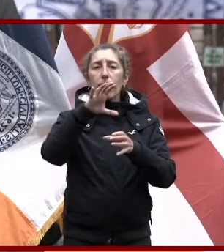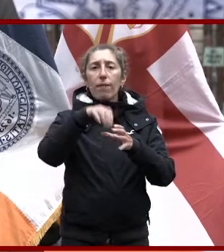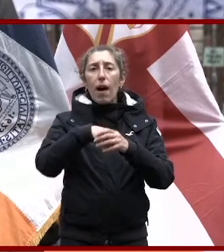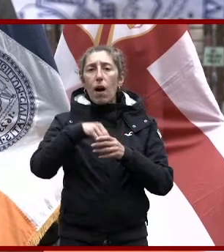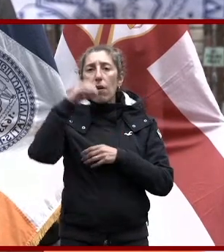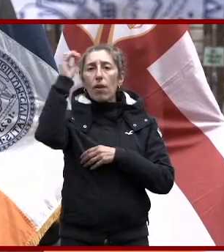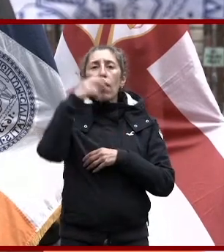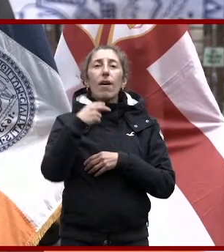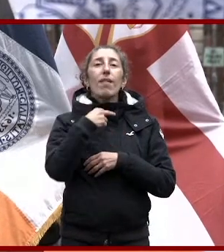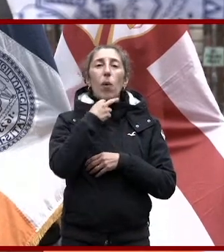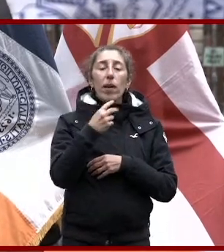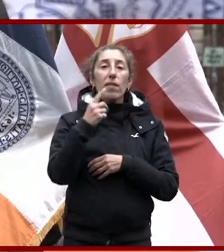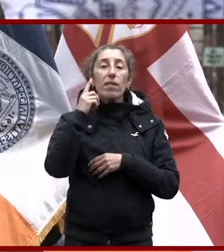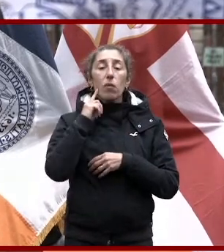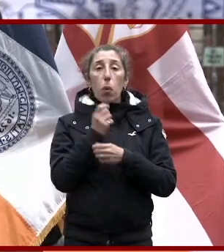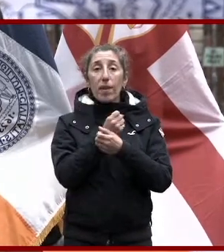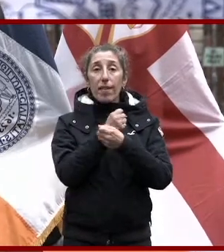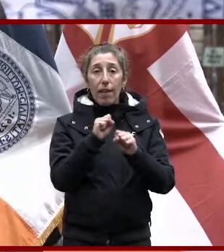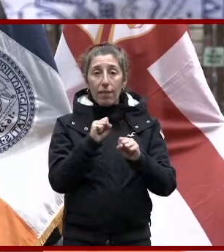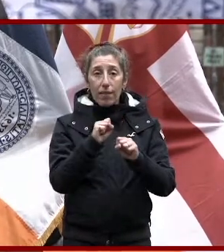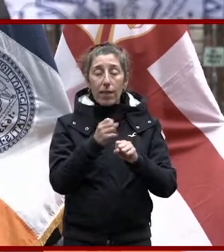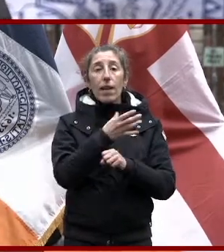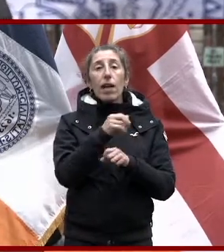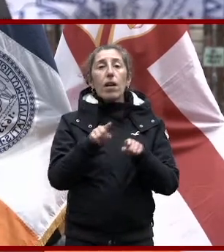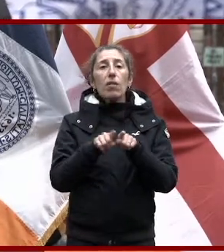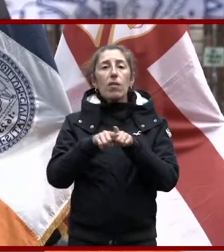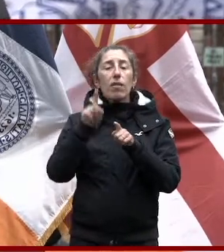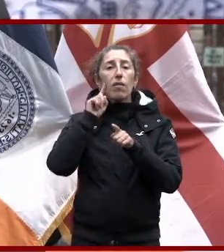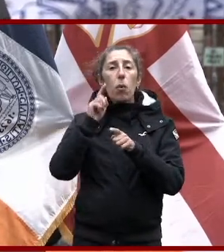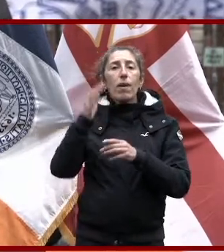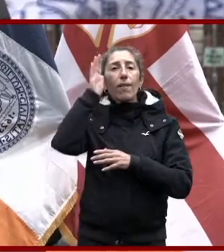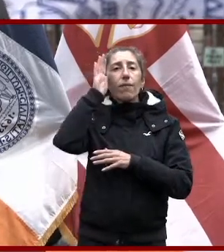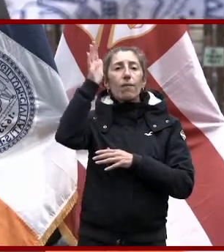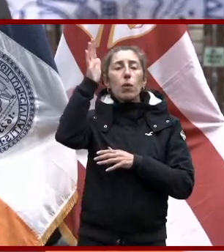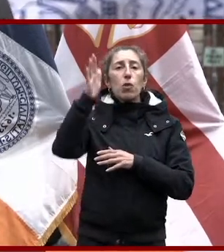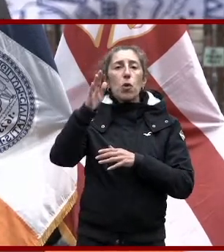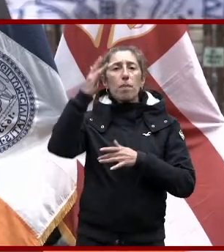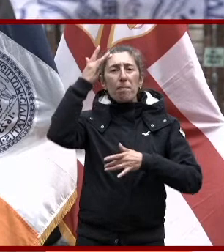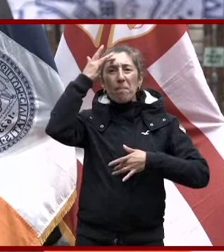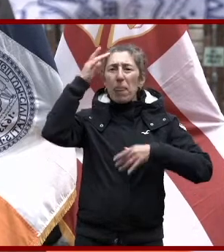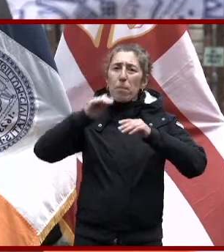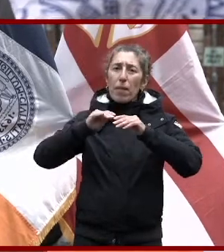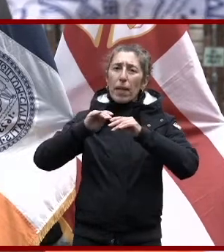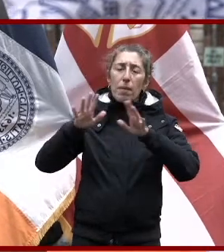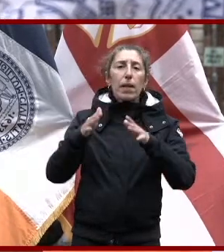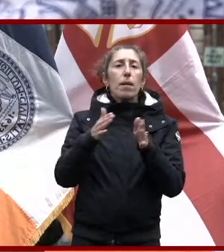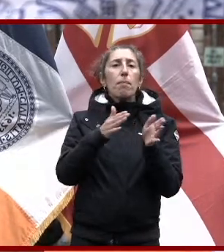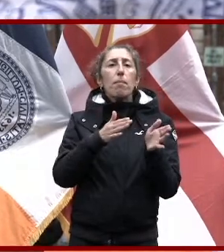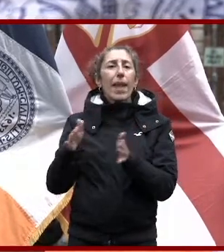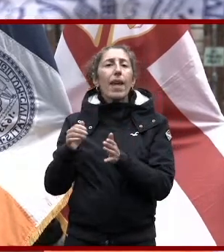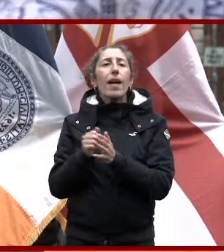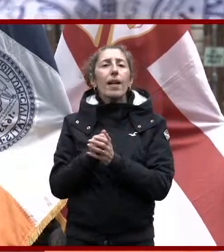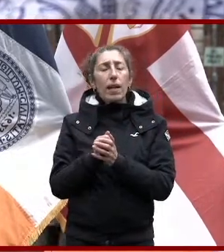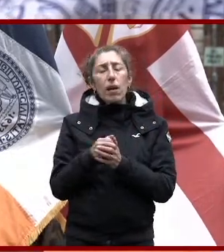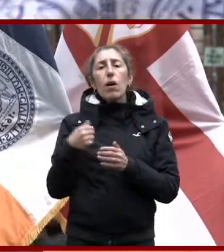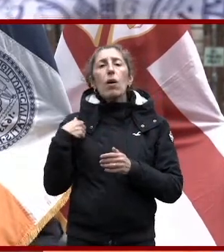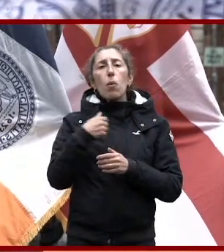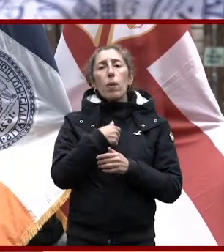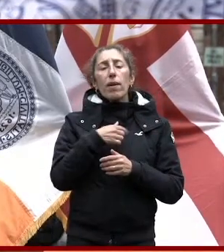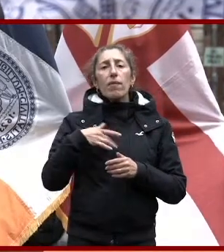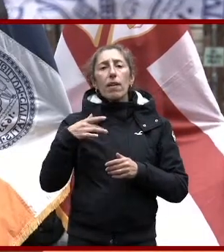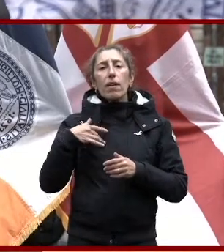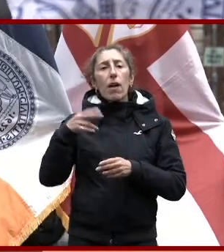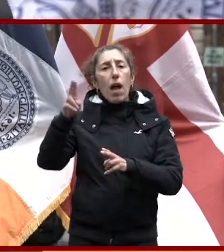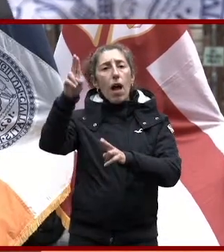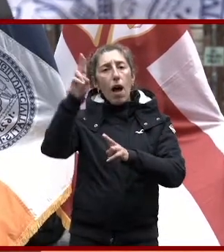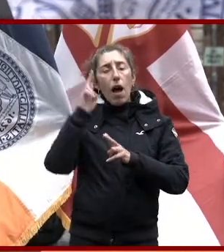safety, including pandemic planning. We are proud of our accomplishment and also humbled by the